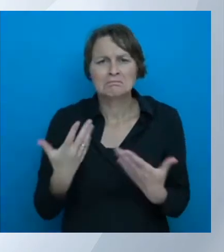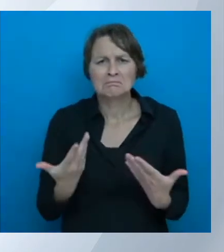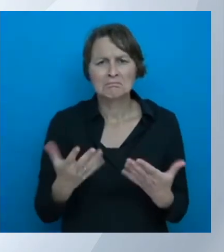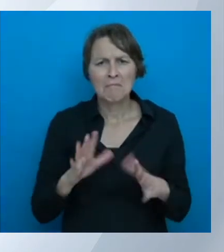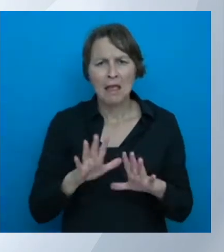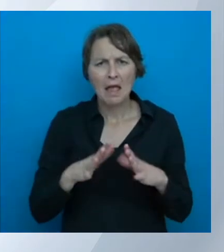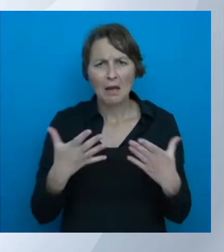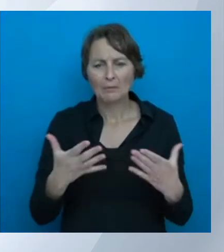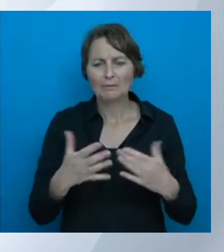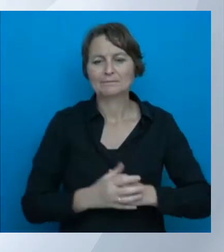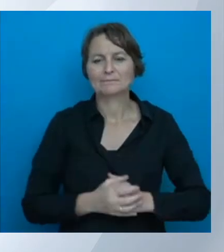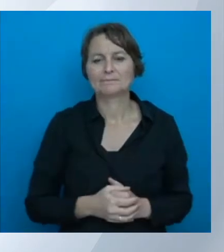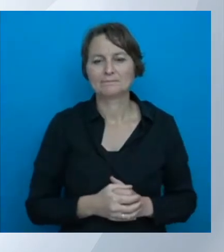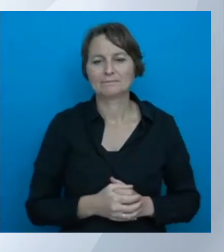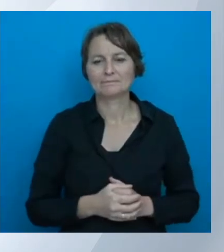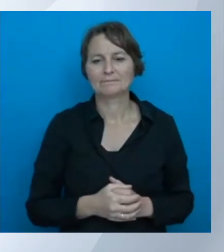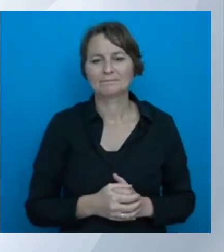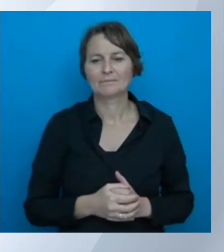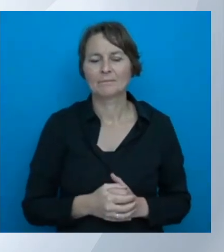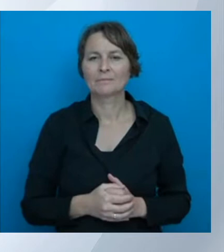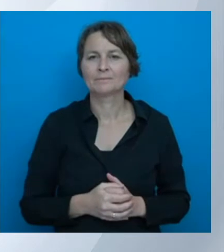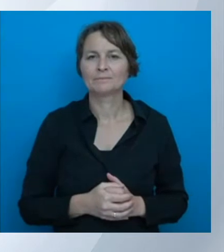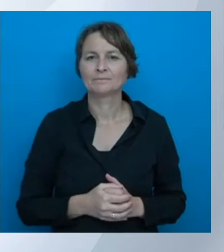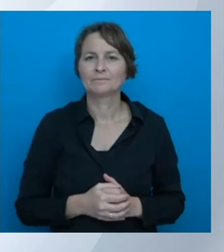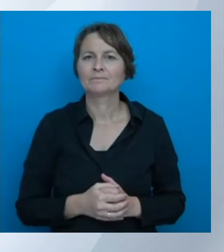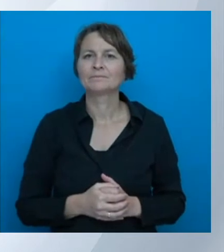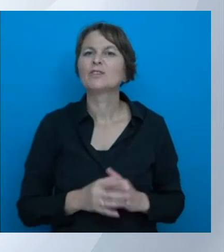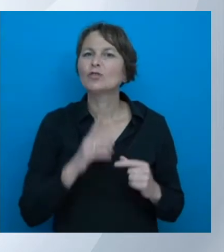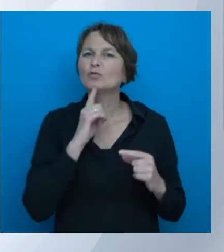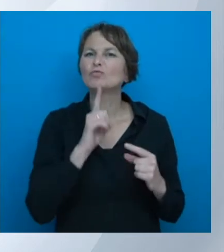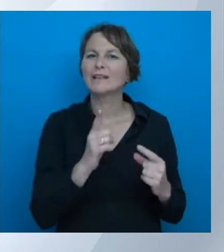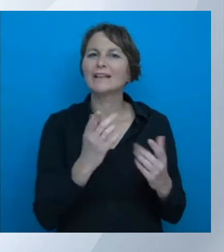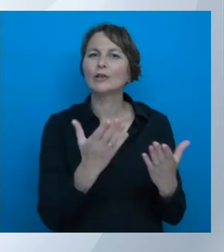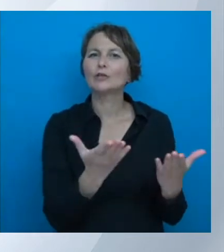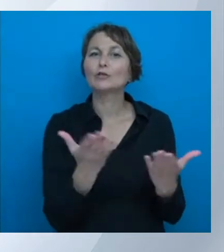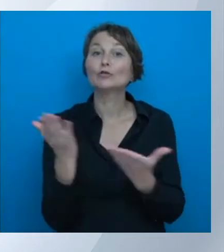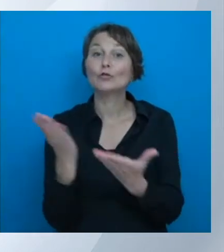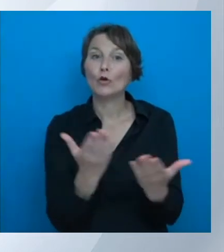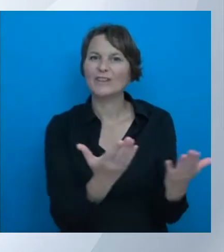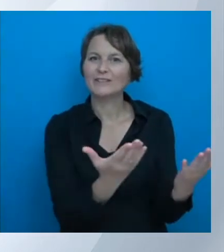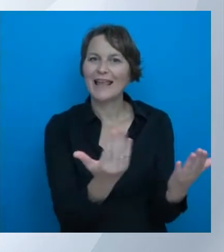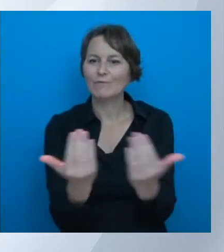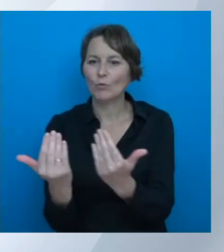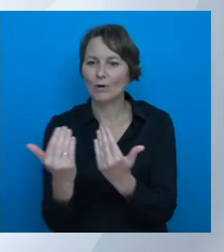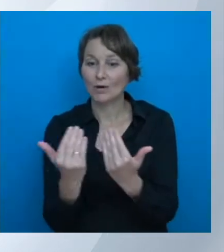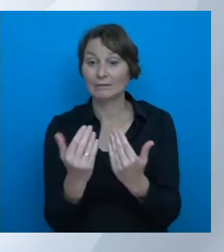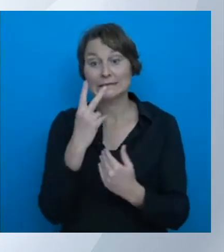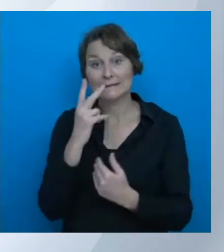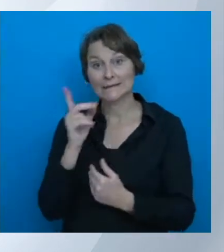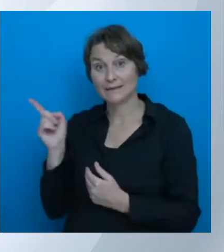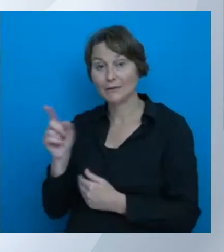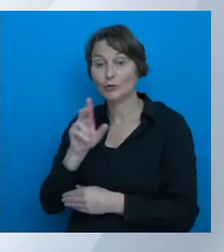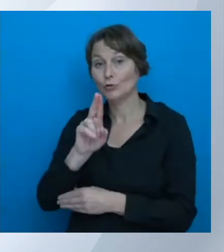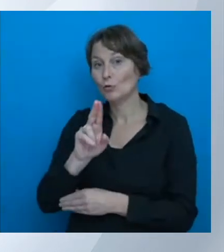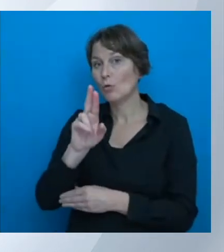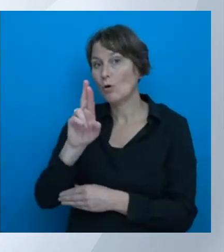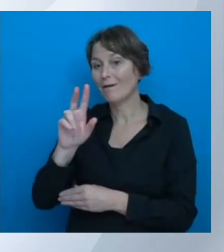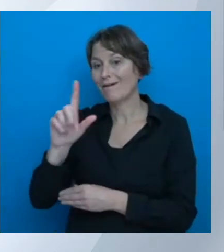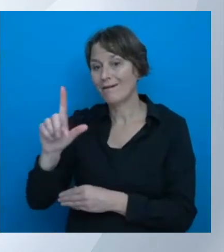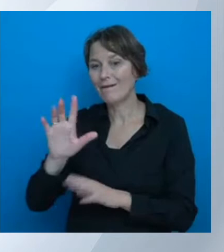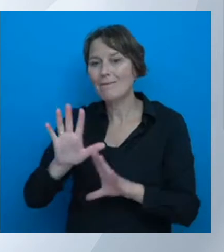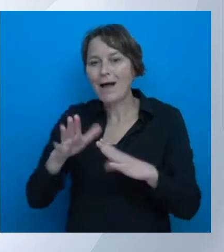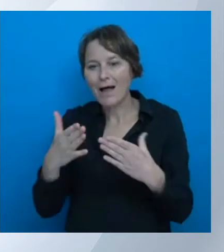it is doing service invocation on this, as you can see from this URL, on the Node app. I